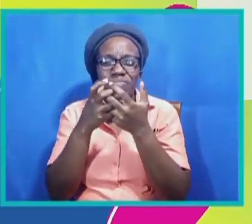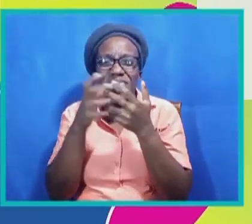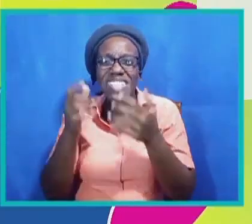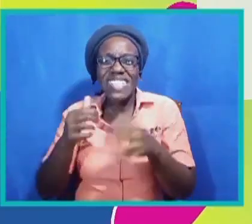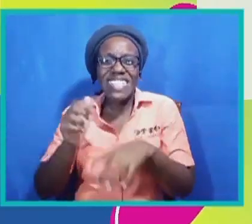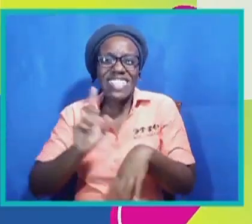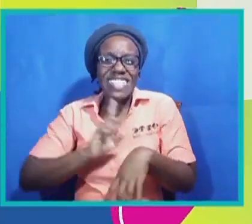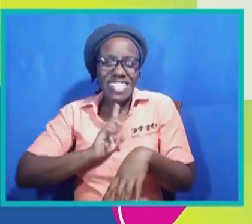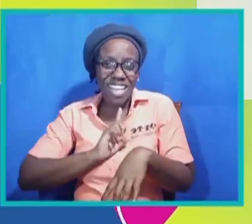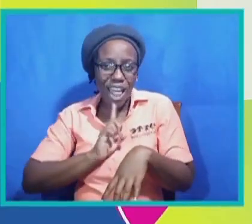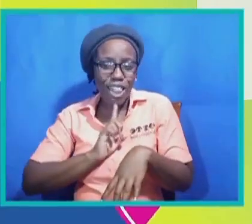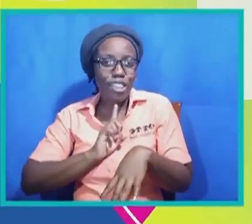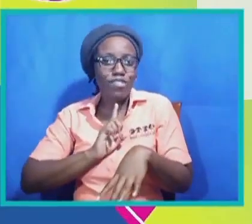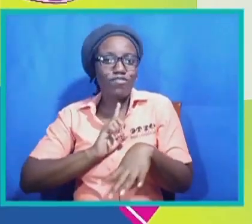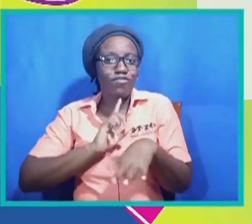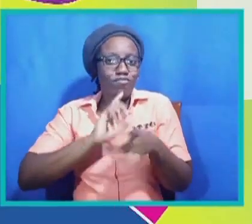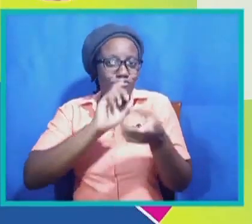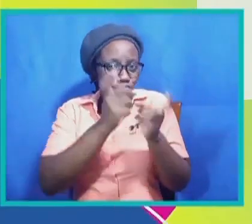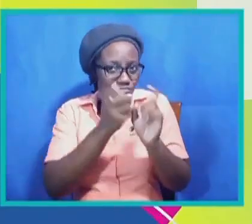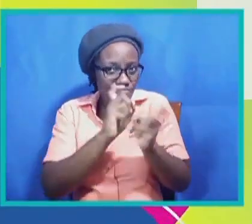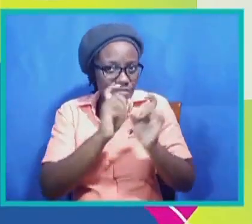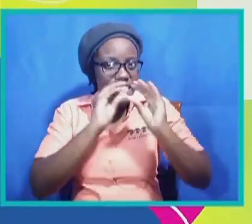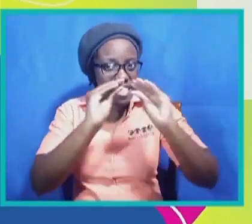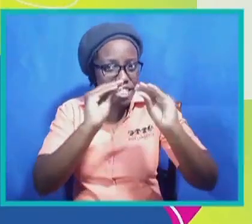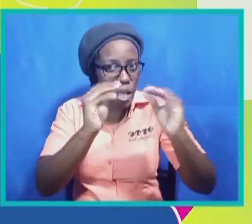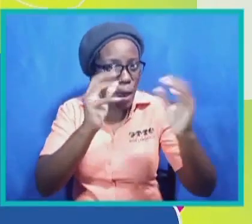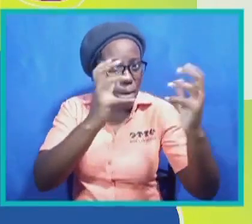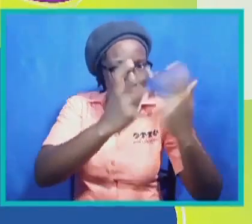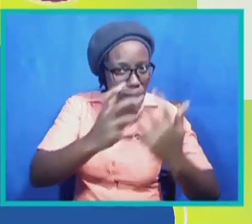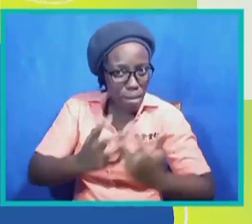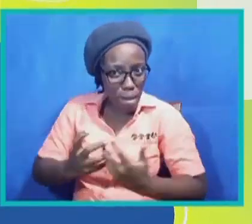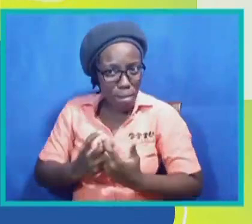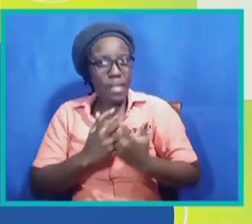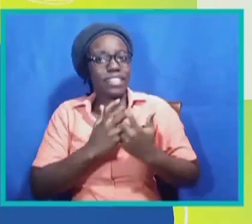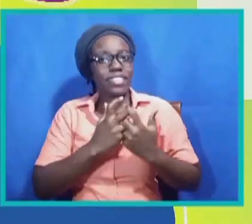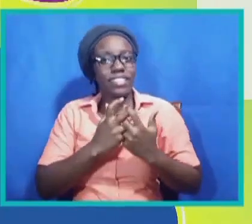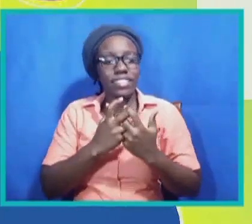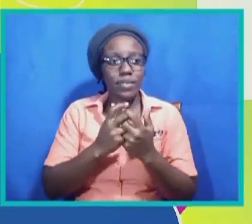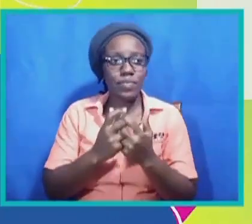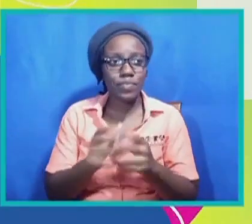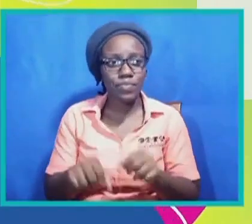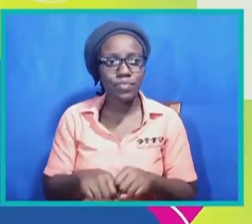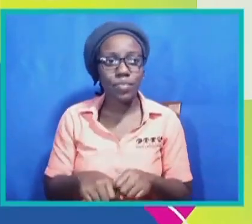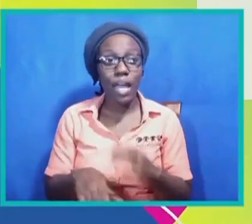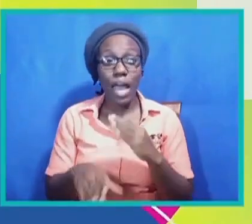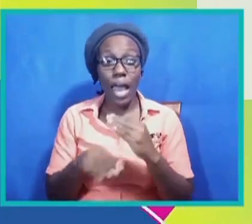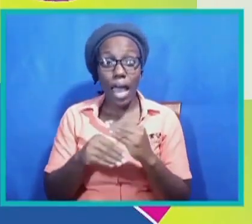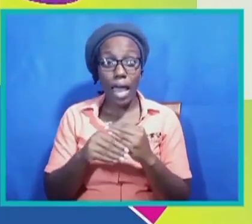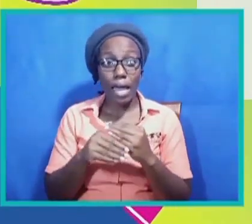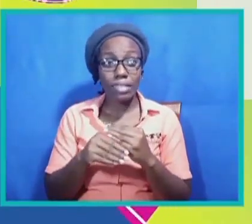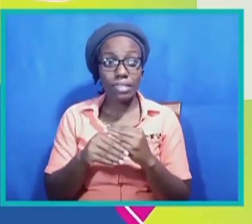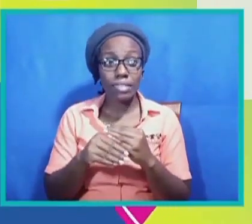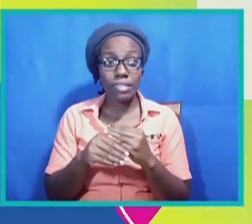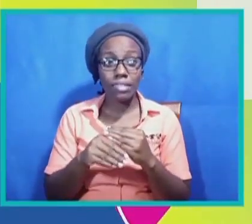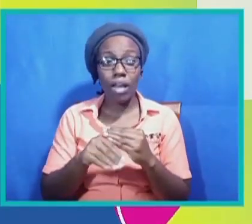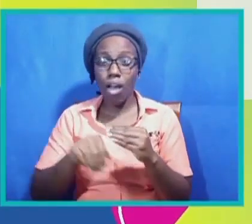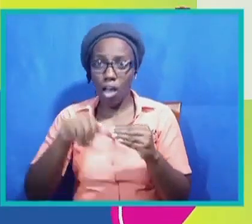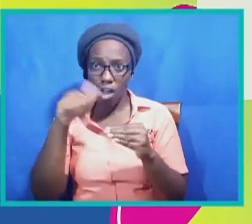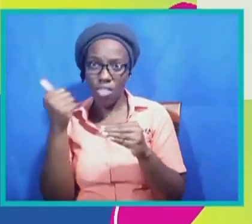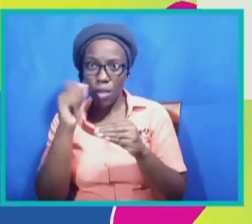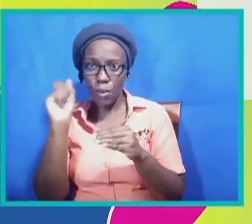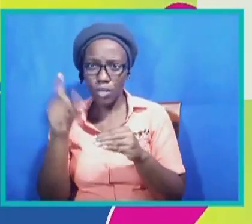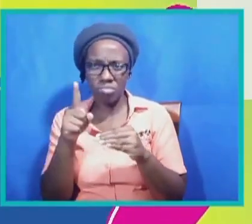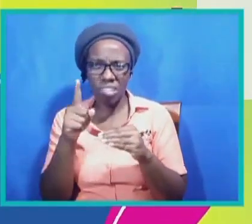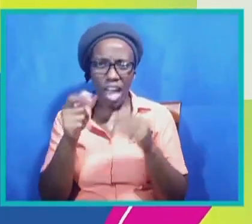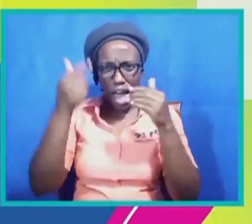can Singapore math be introduced in primary schools? I don't know which one you want to start with. Singapore math. Start first,